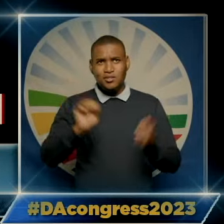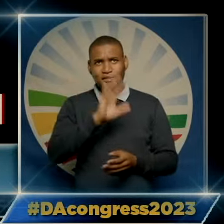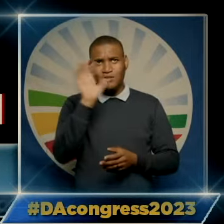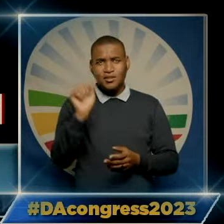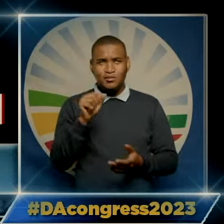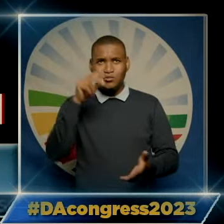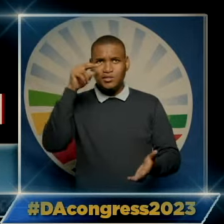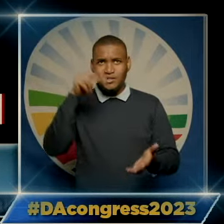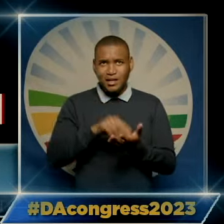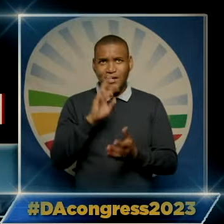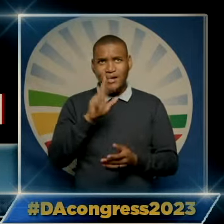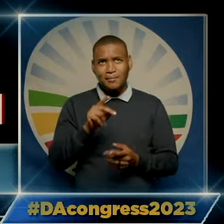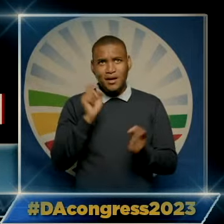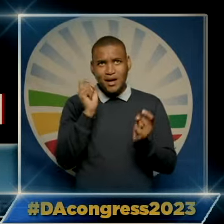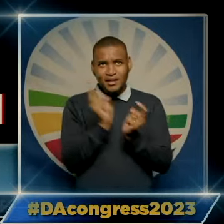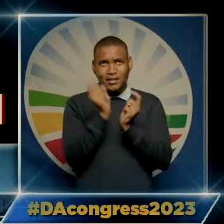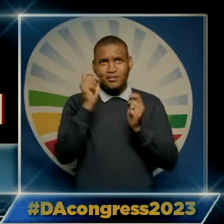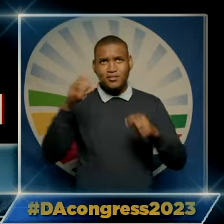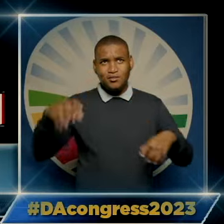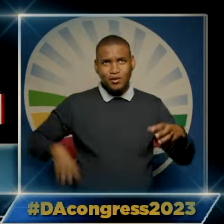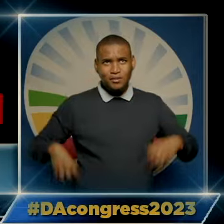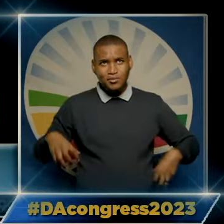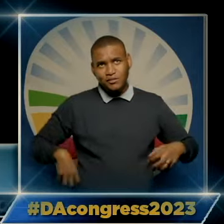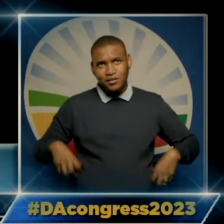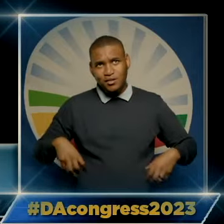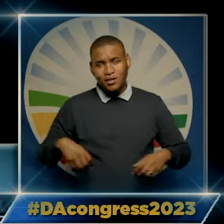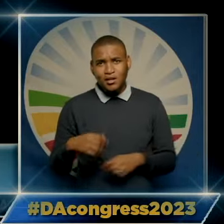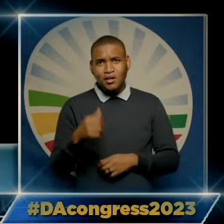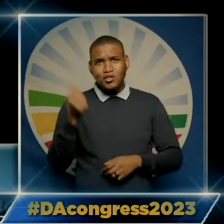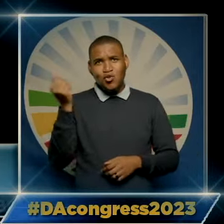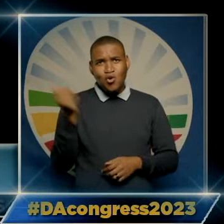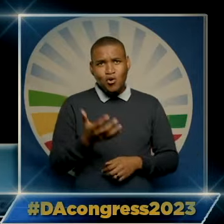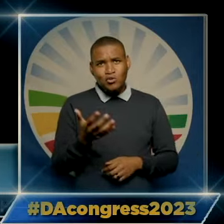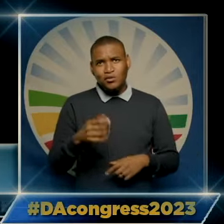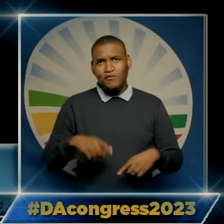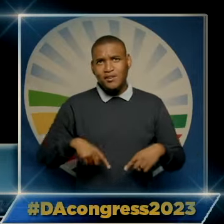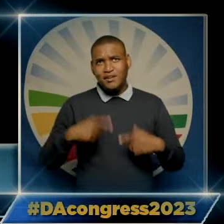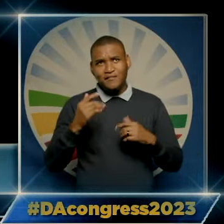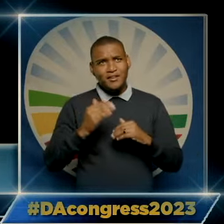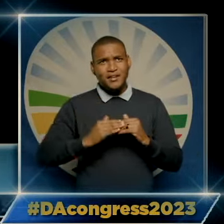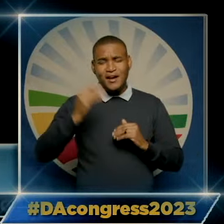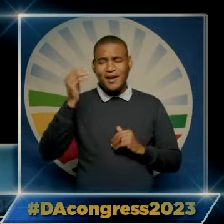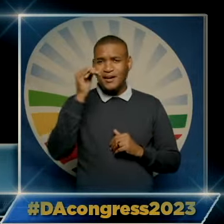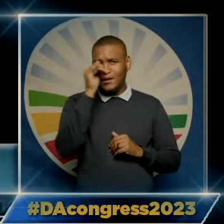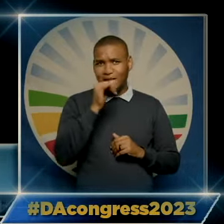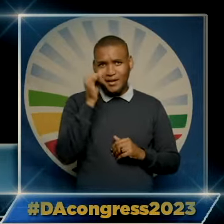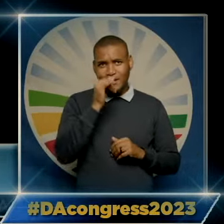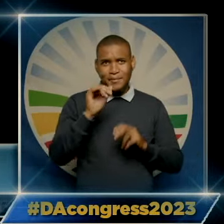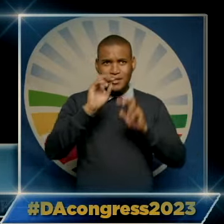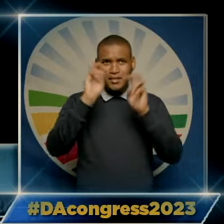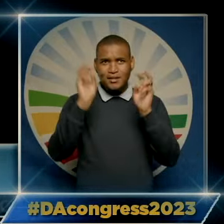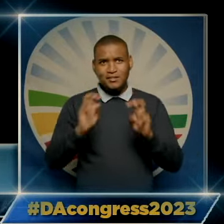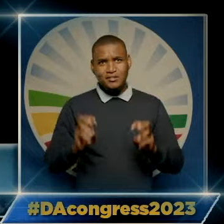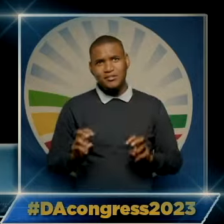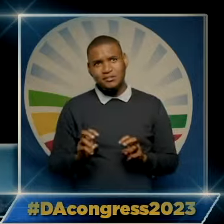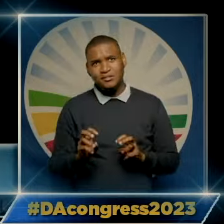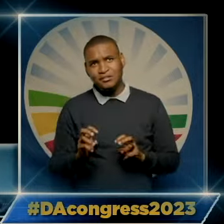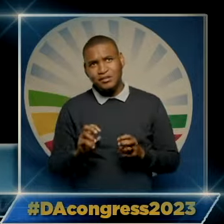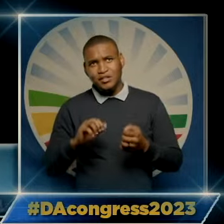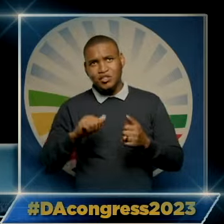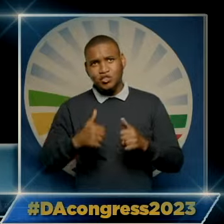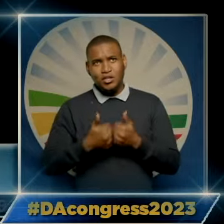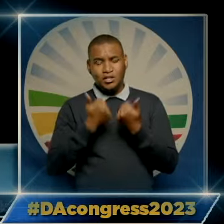up against corruption, the cost of living, high crime rates, and the electricity crisis.